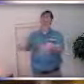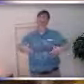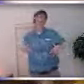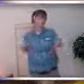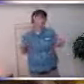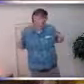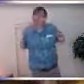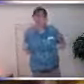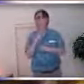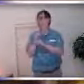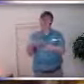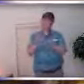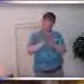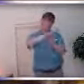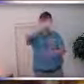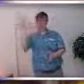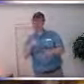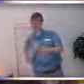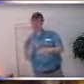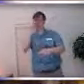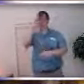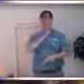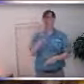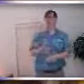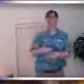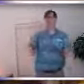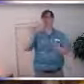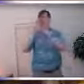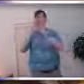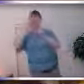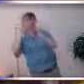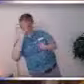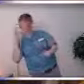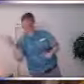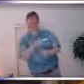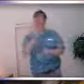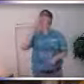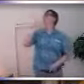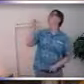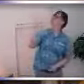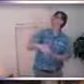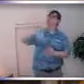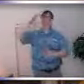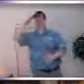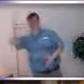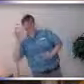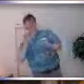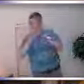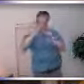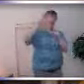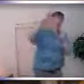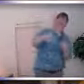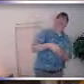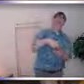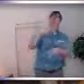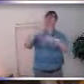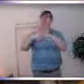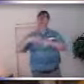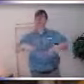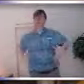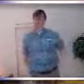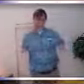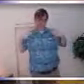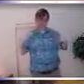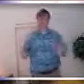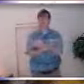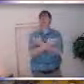is. So do you really know that there's a choice? You only know that there's a choice when somebody